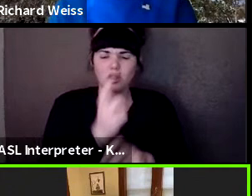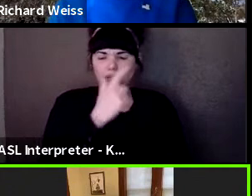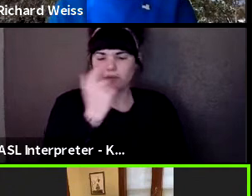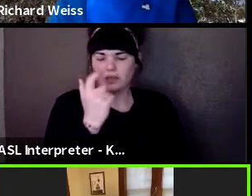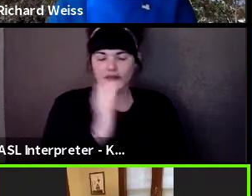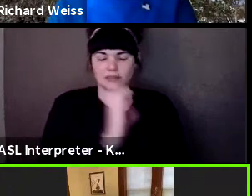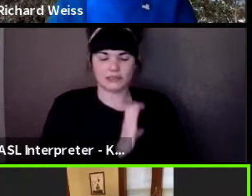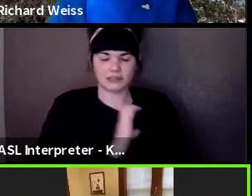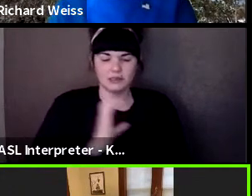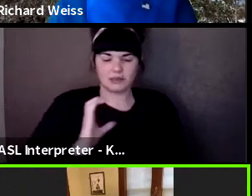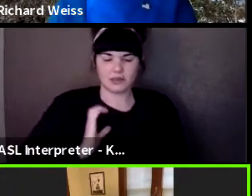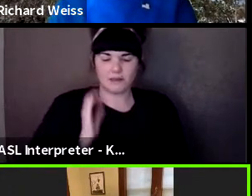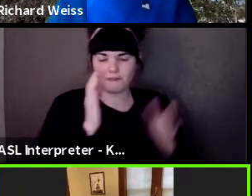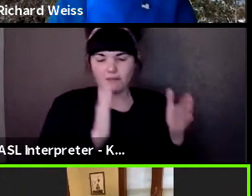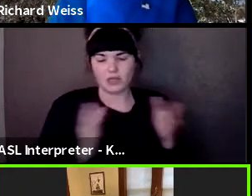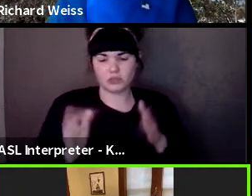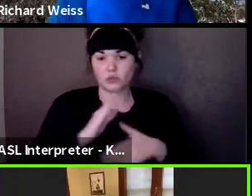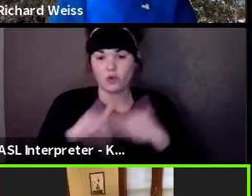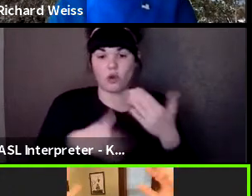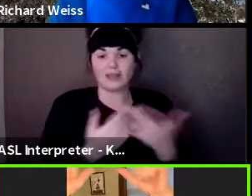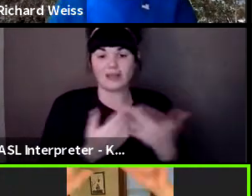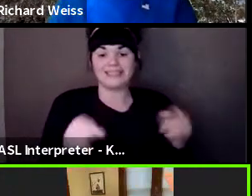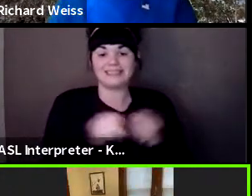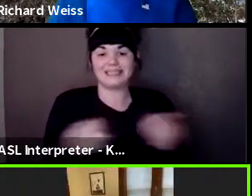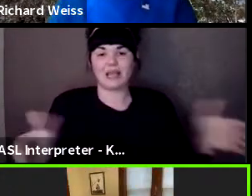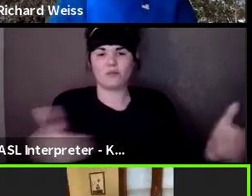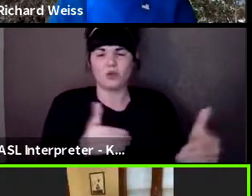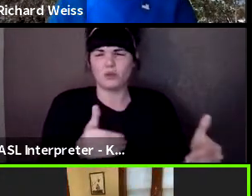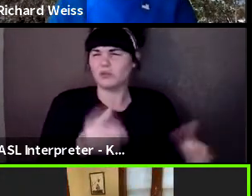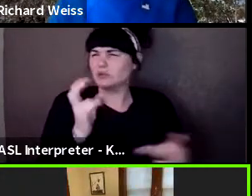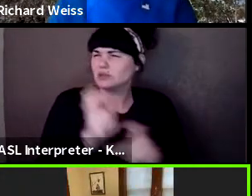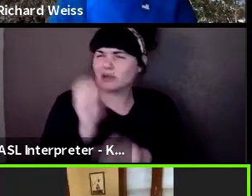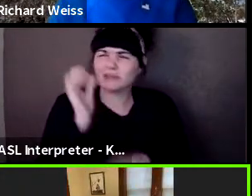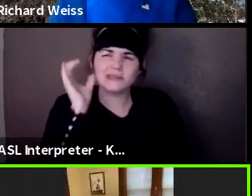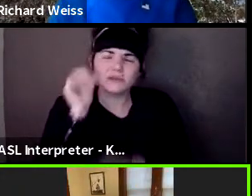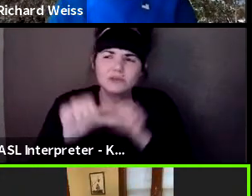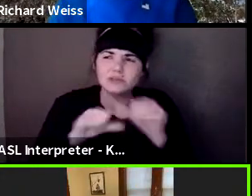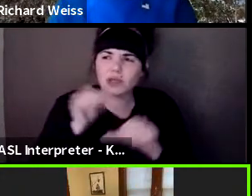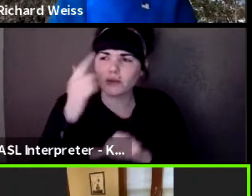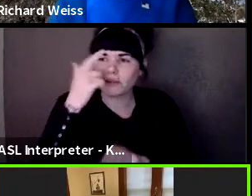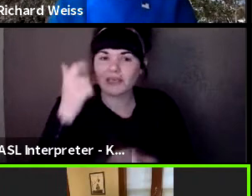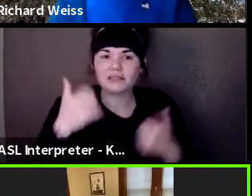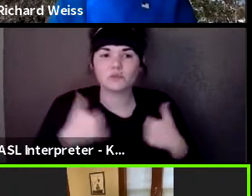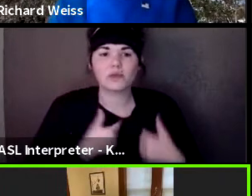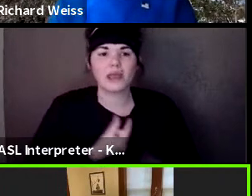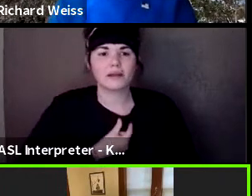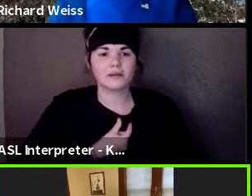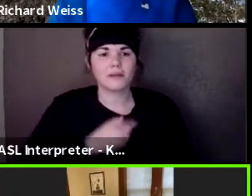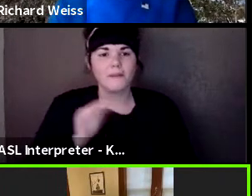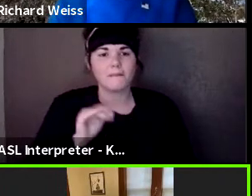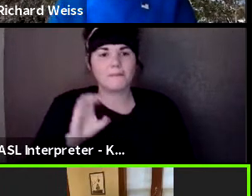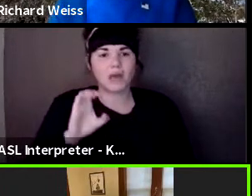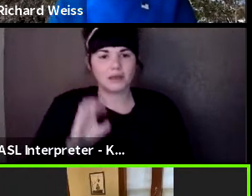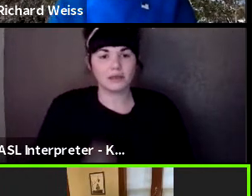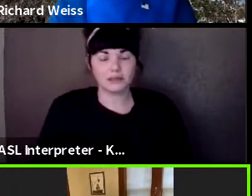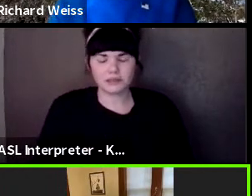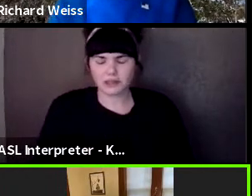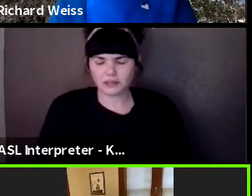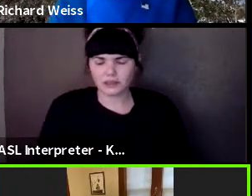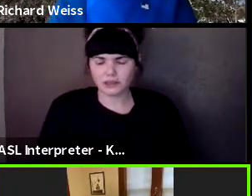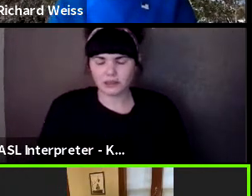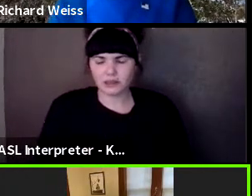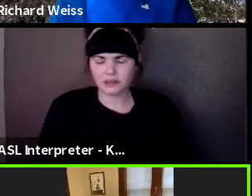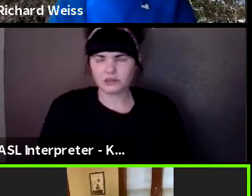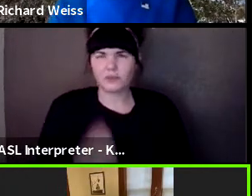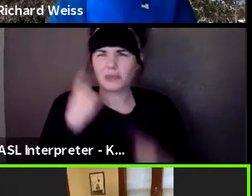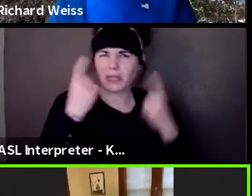each other because it was mic'd. And I guess I'm thinking about the two-way communication you're describing. And can you assure me that we will